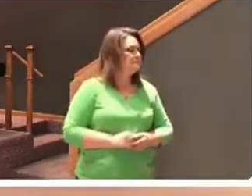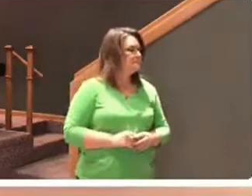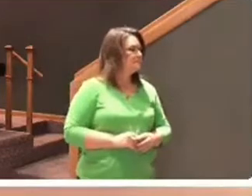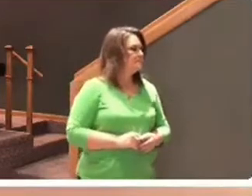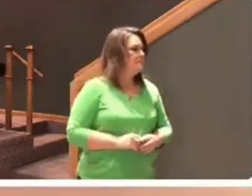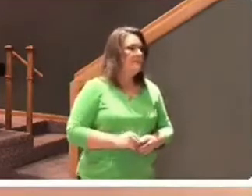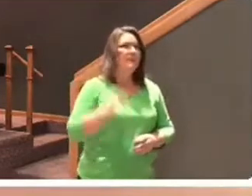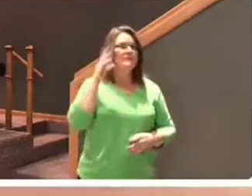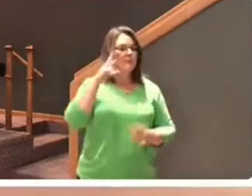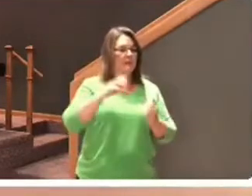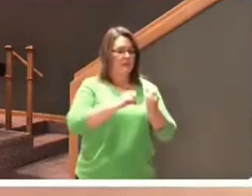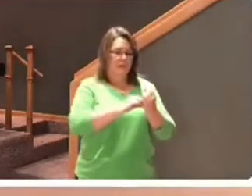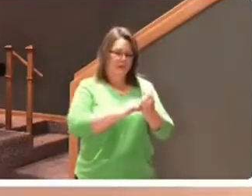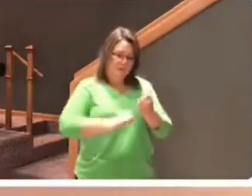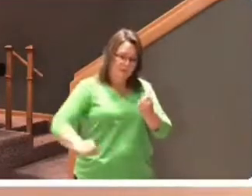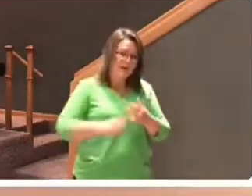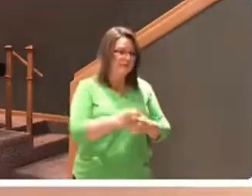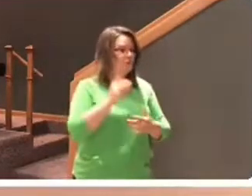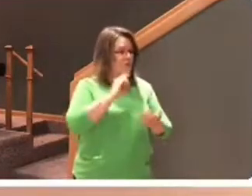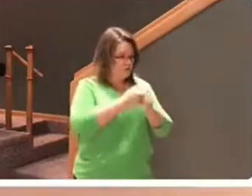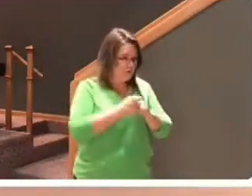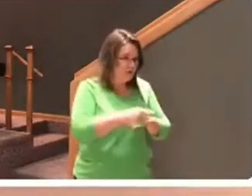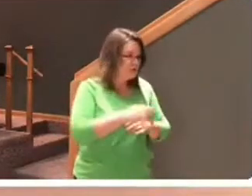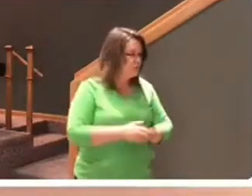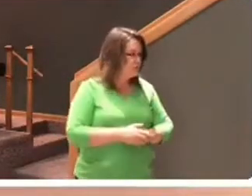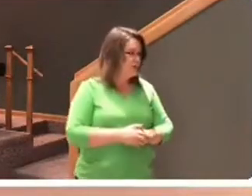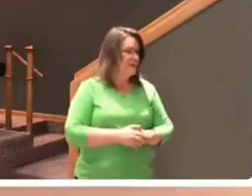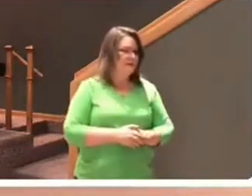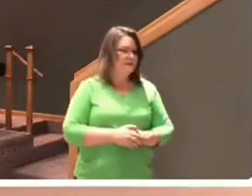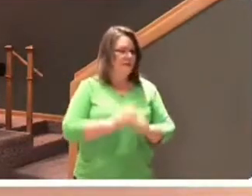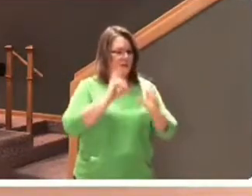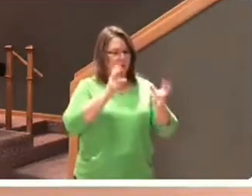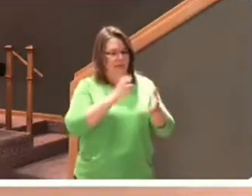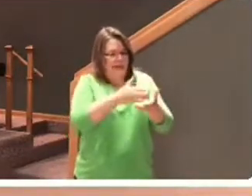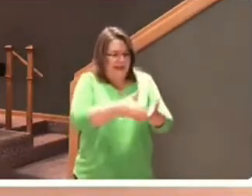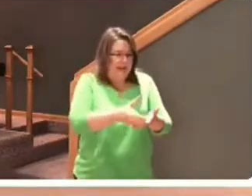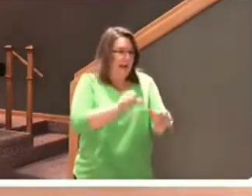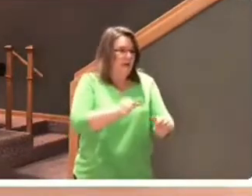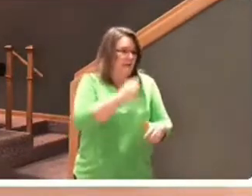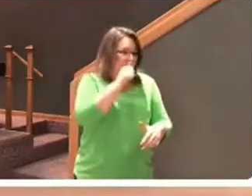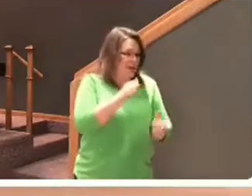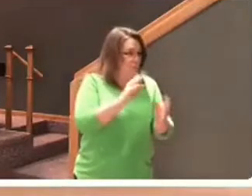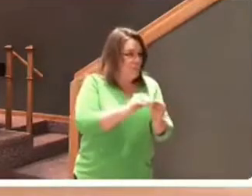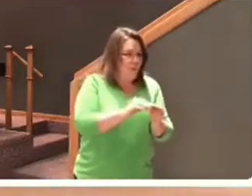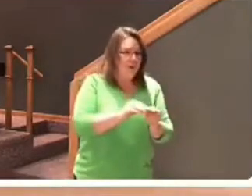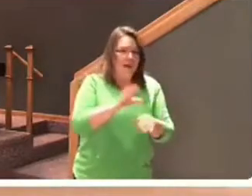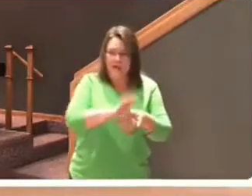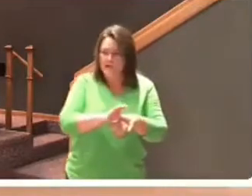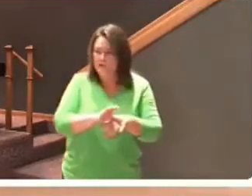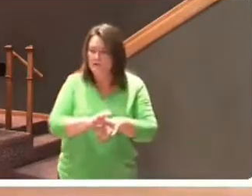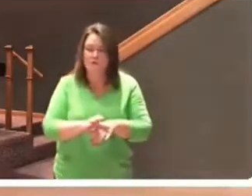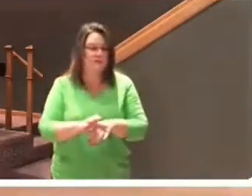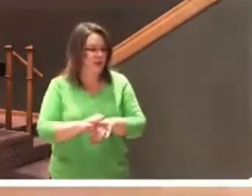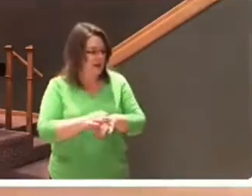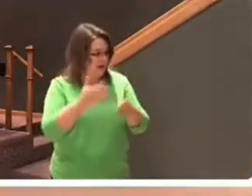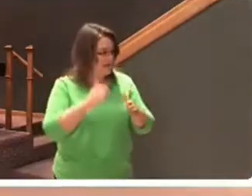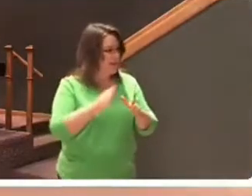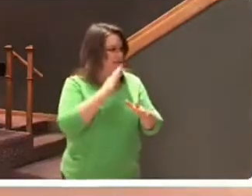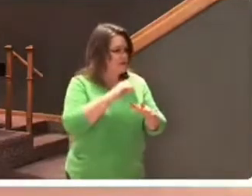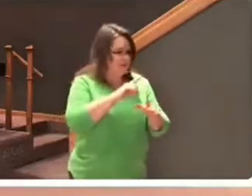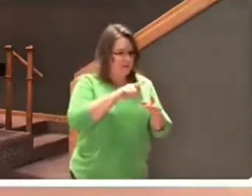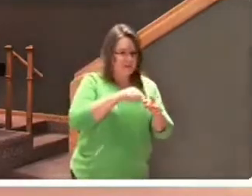so He will stretch you. He will change you so your container is able to handle more. And in church, let me speak to us collectively for a